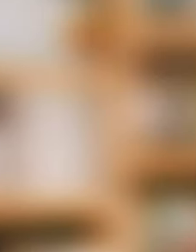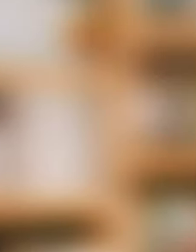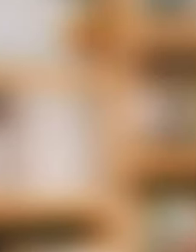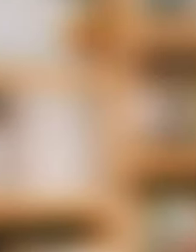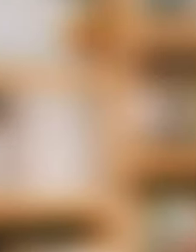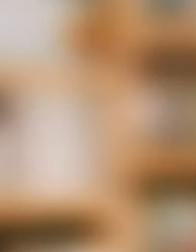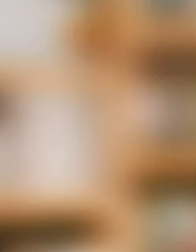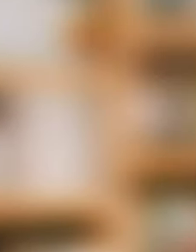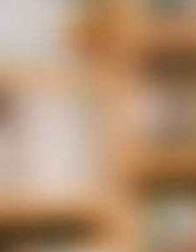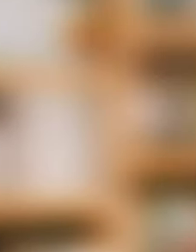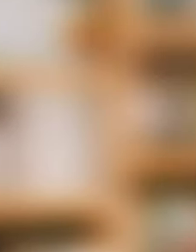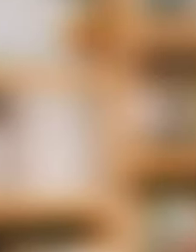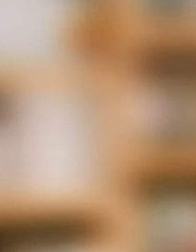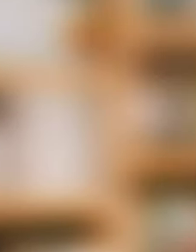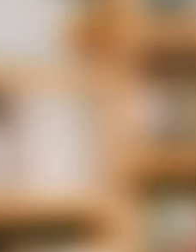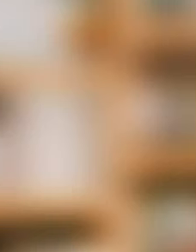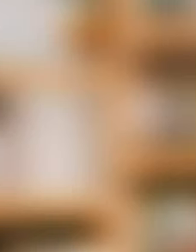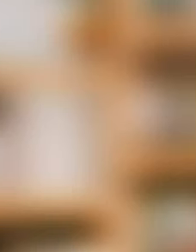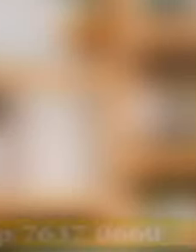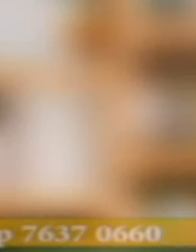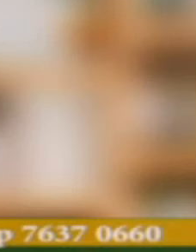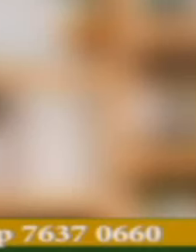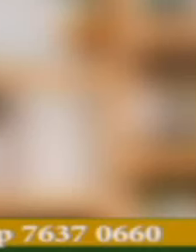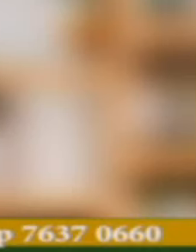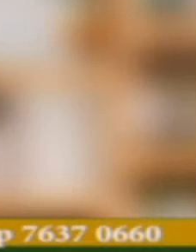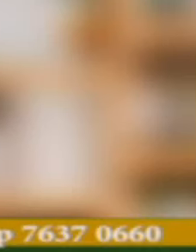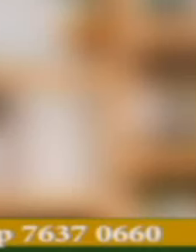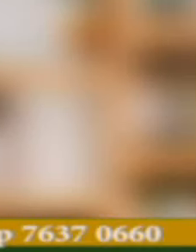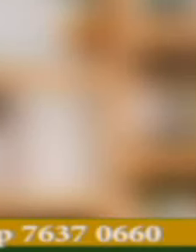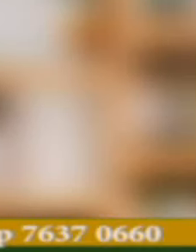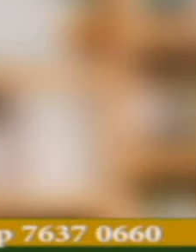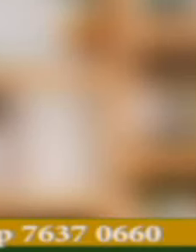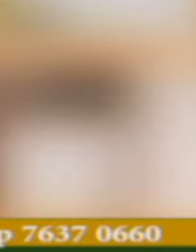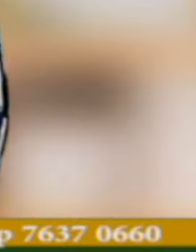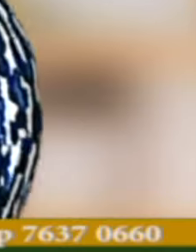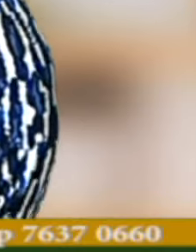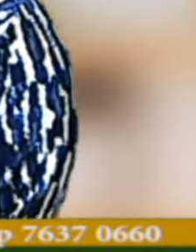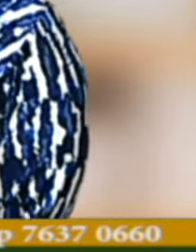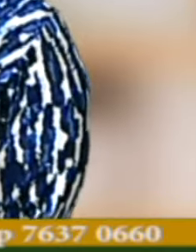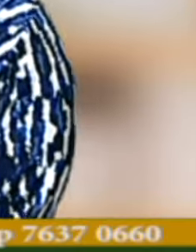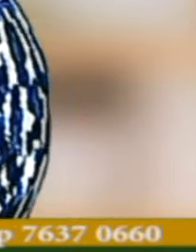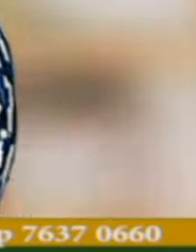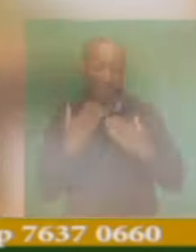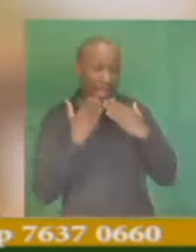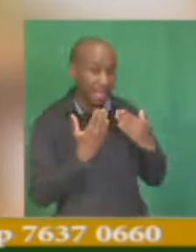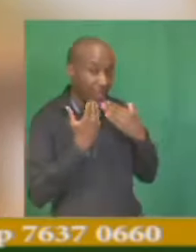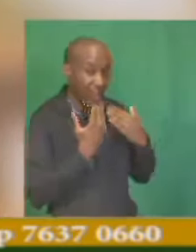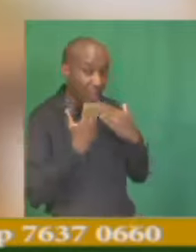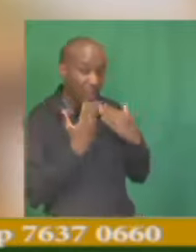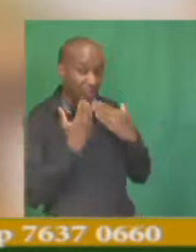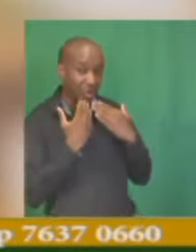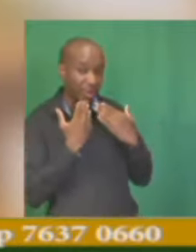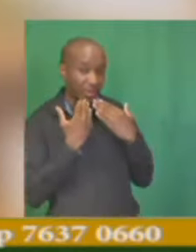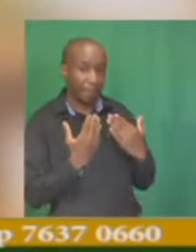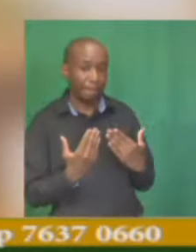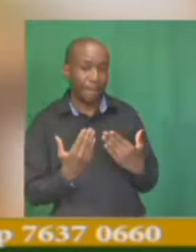Oh, okay. Bonisiwe, what is the importance of today's lesson and what is today's topic? Okay, thank you, Nolwazi. Today we are going to